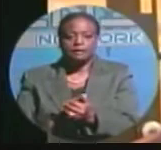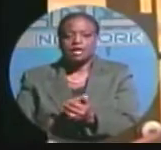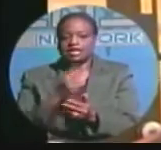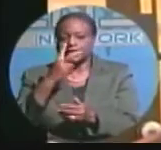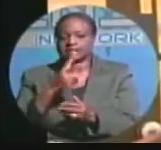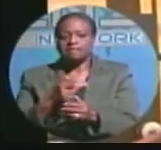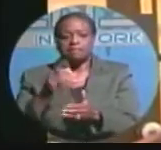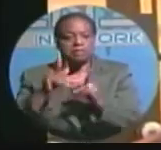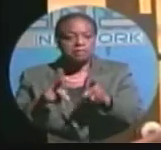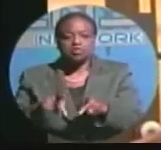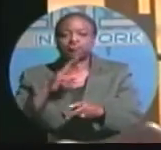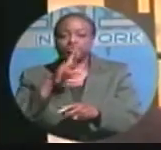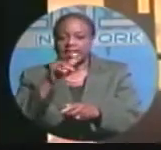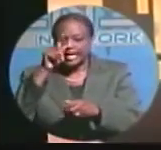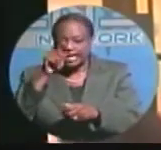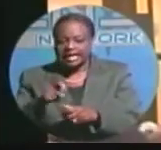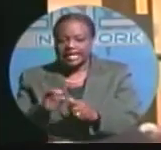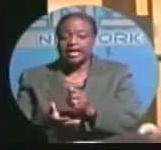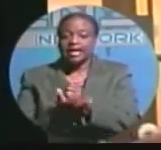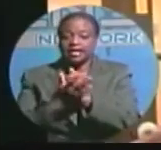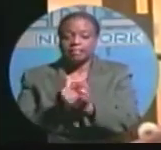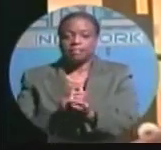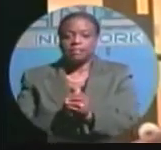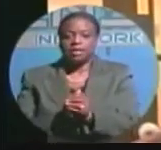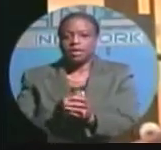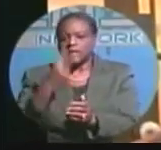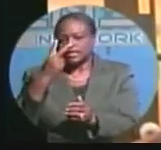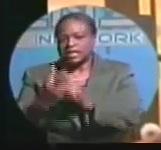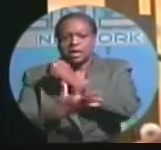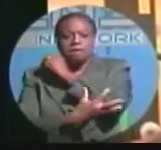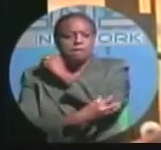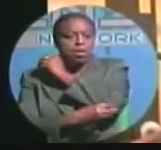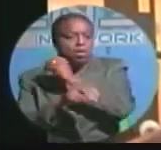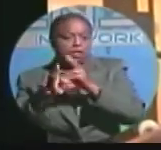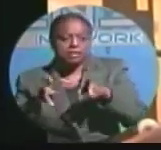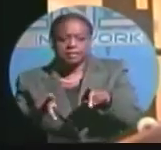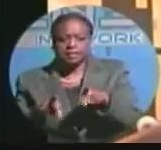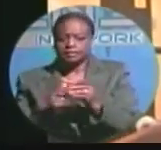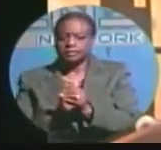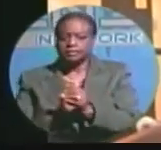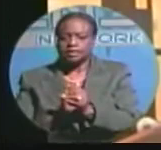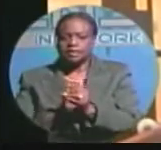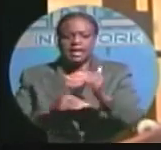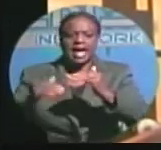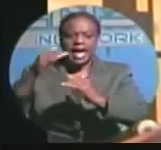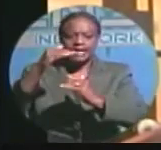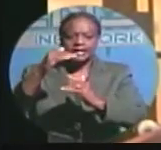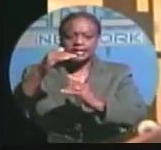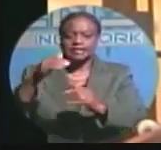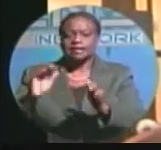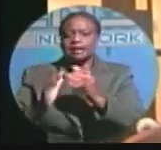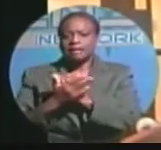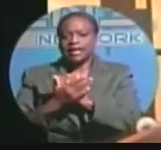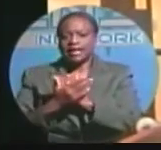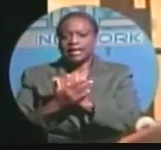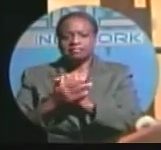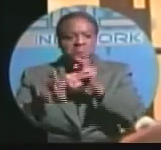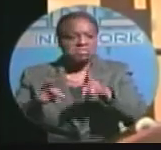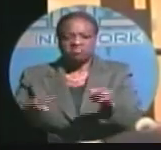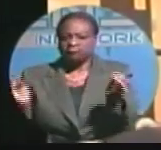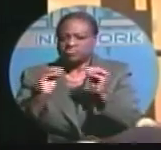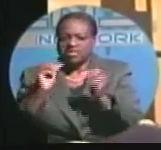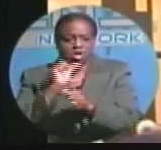need assistance. We've seen cases of poverty that has been heightened by the fact that people are without